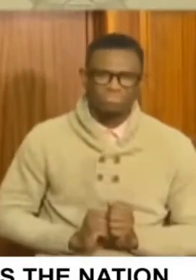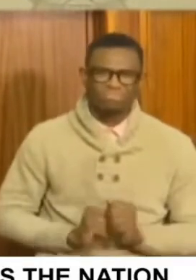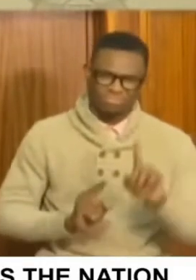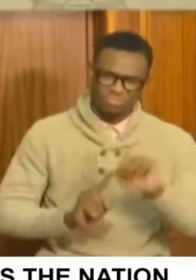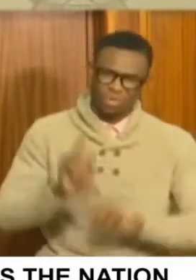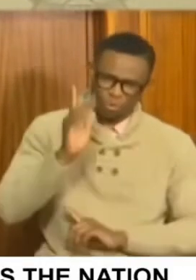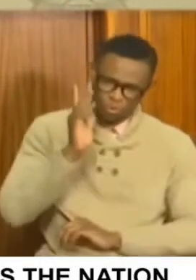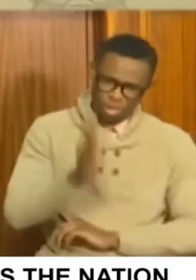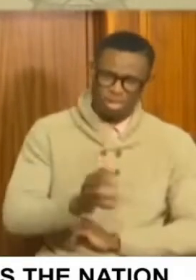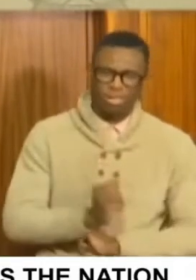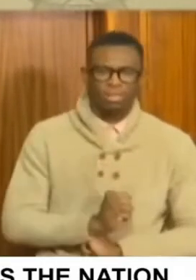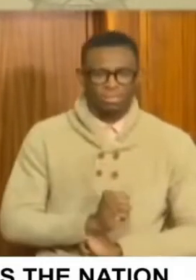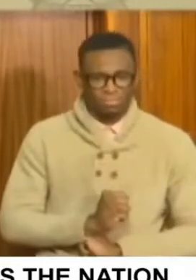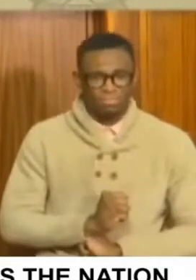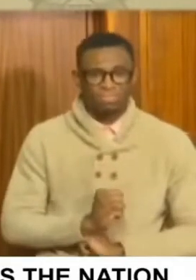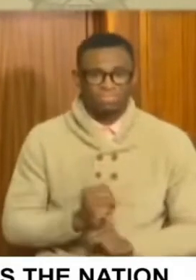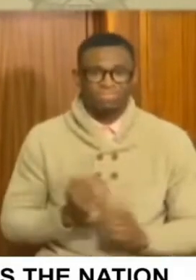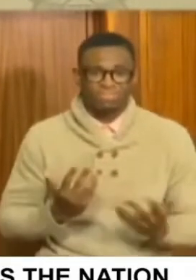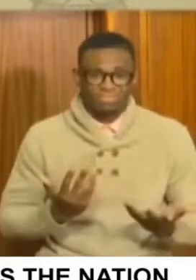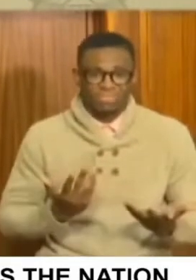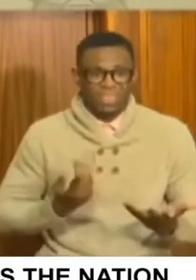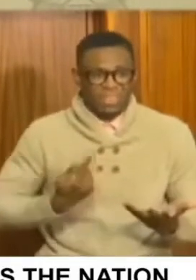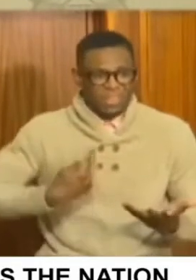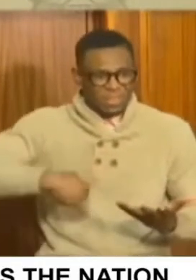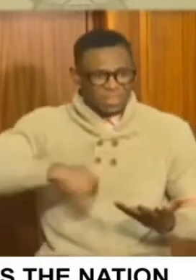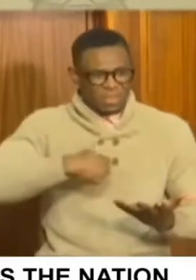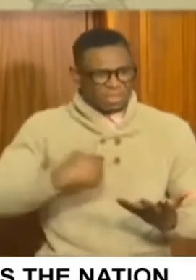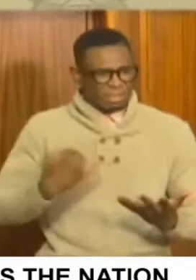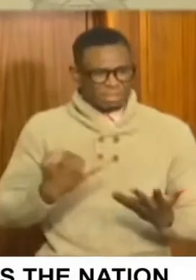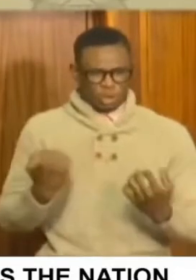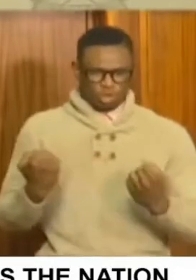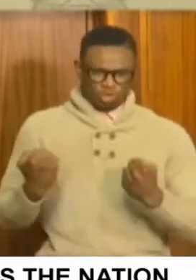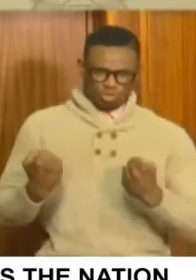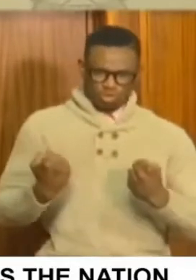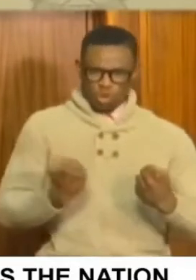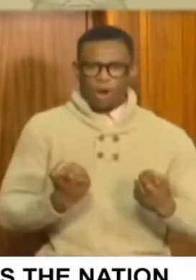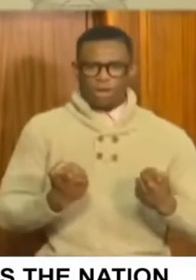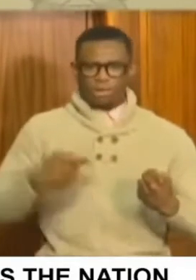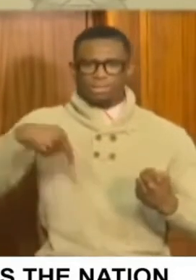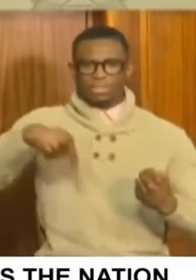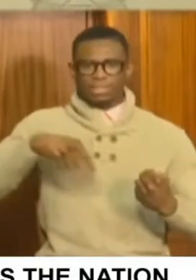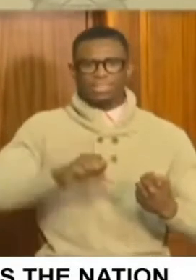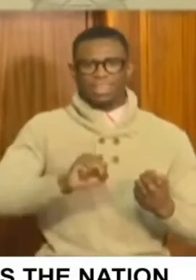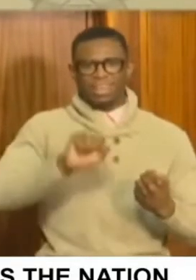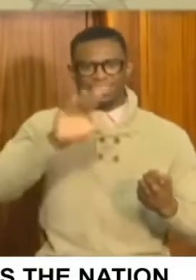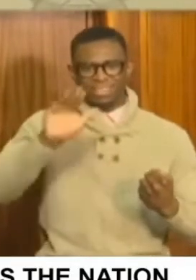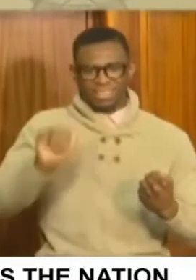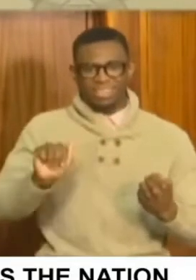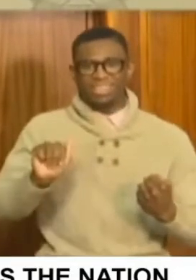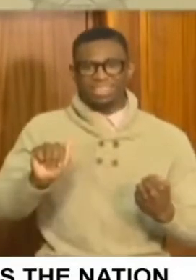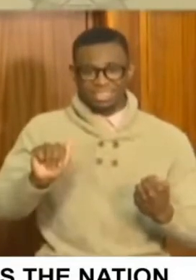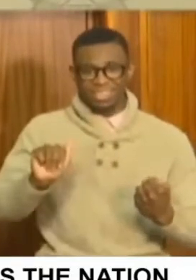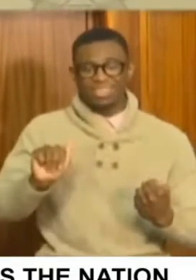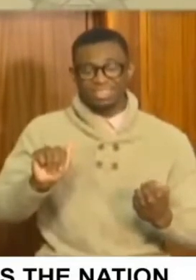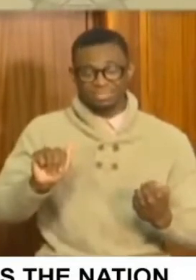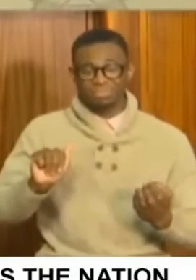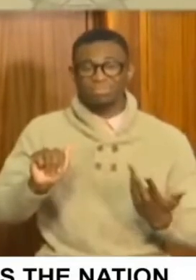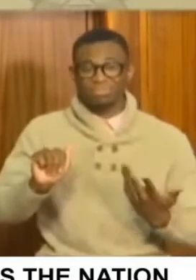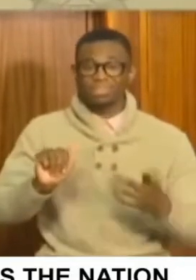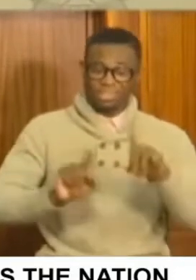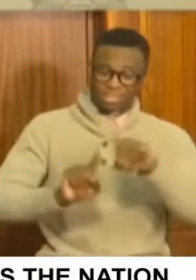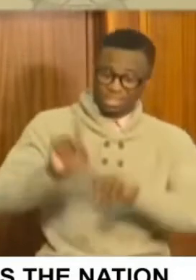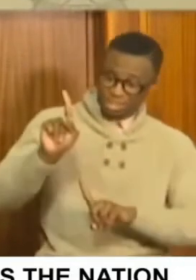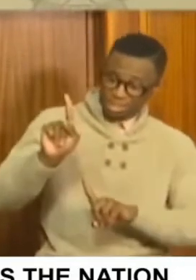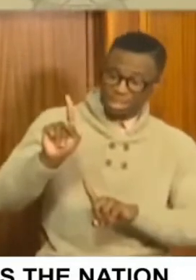We are people made of Stena stuff, as South Africans. Stena stuff. Succeed, we